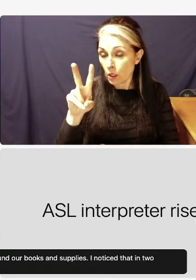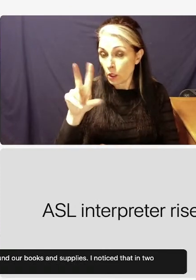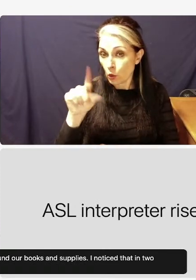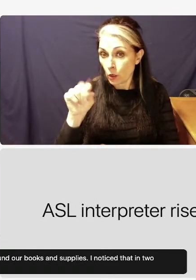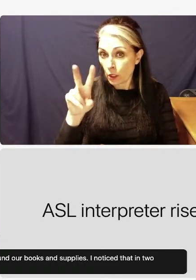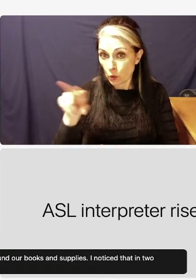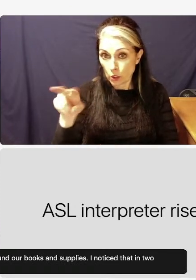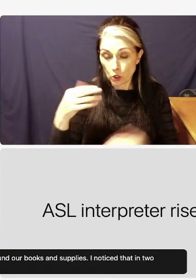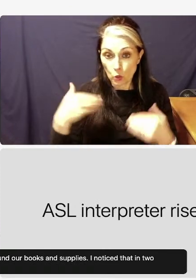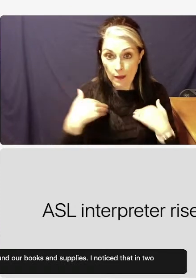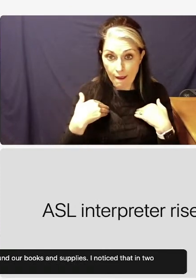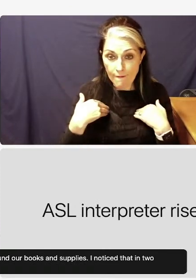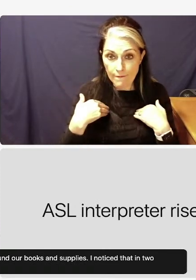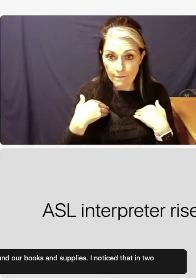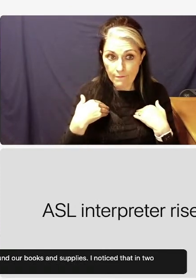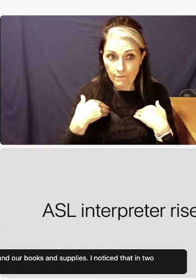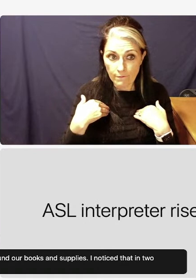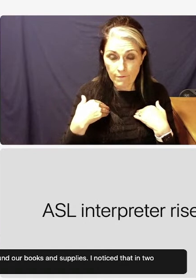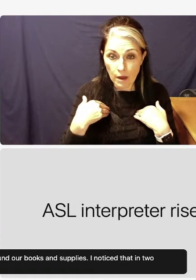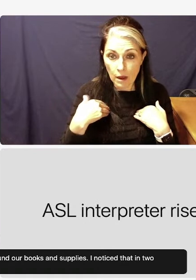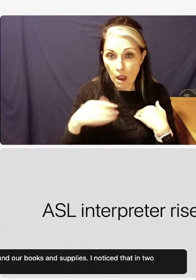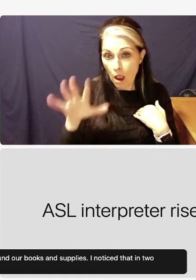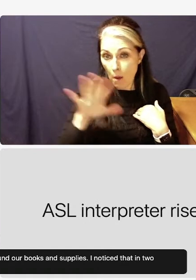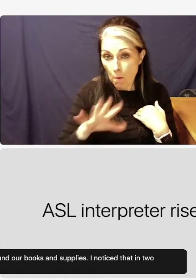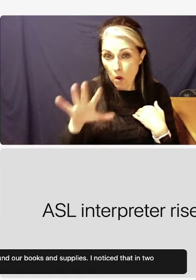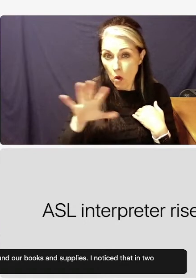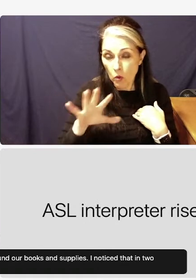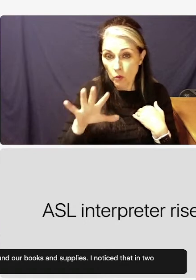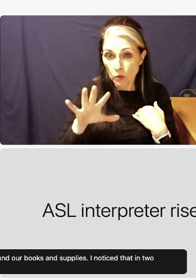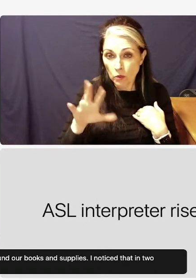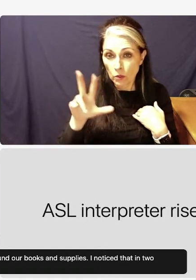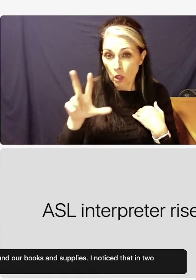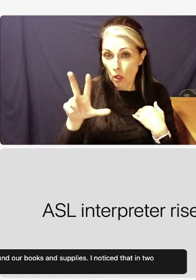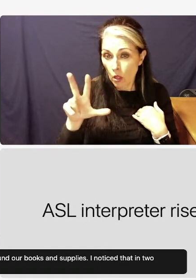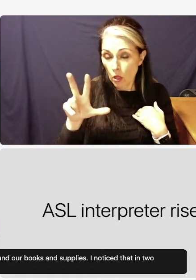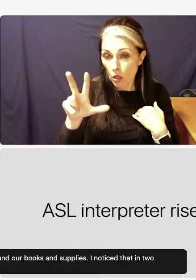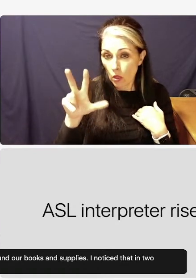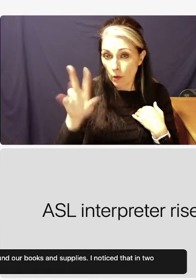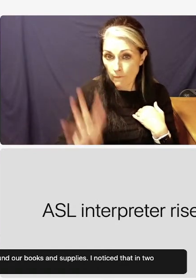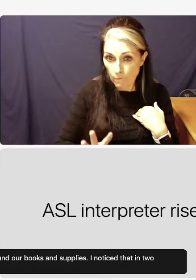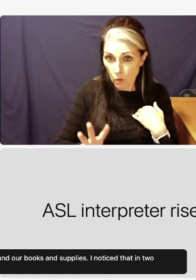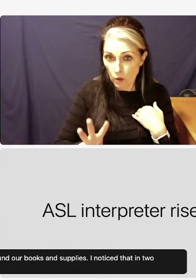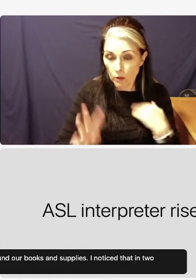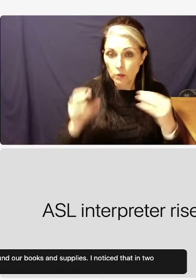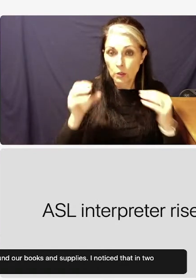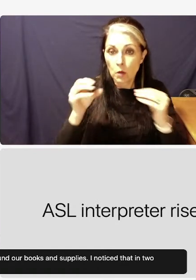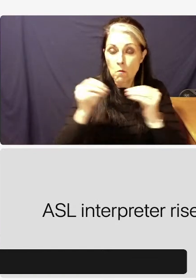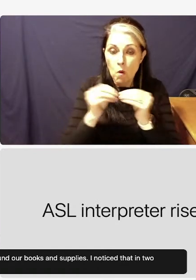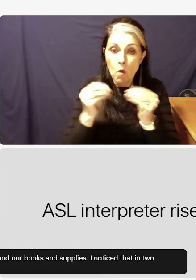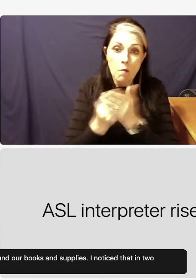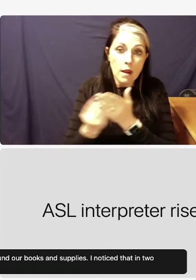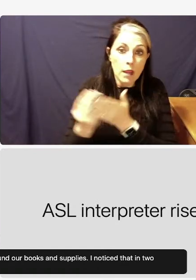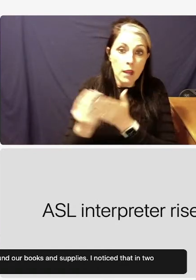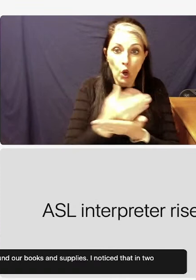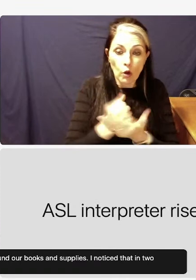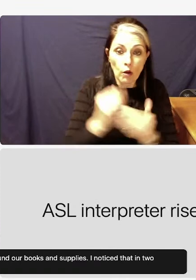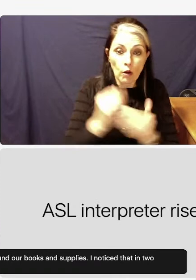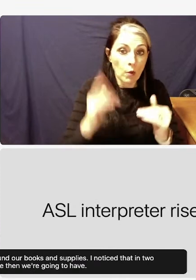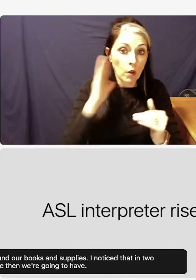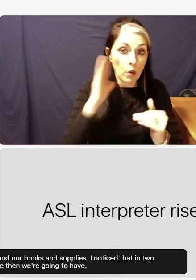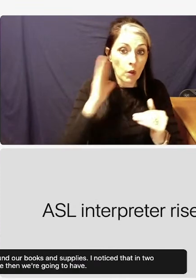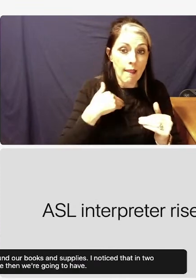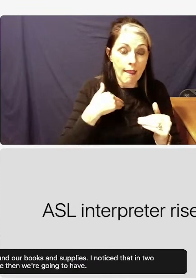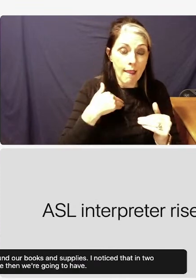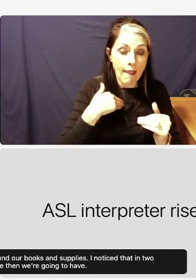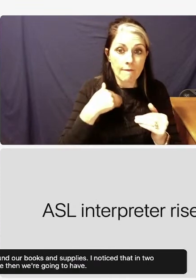we have uh almost uh three-fourths more revenue than we're going to have in the next two